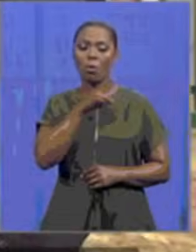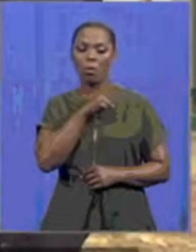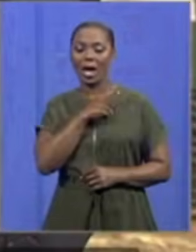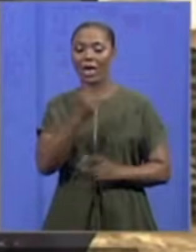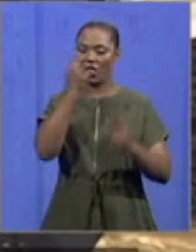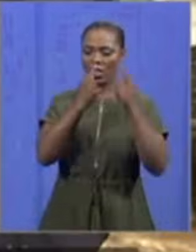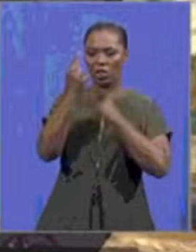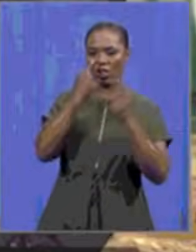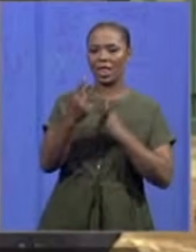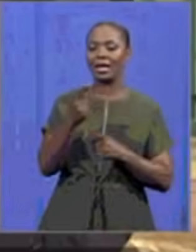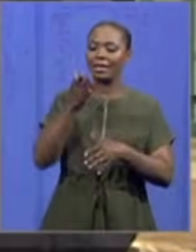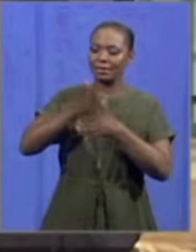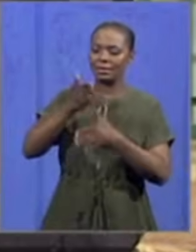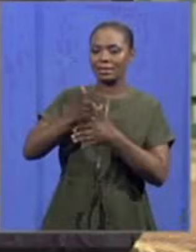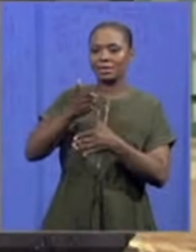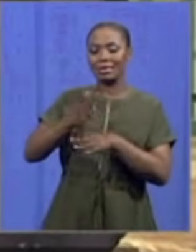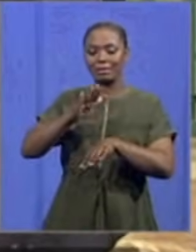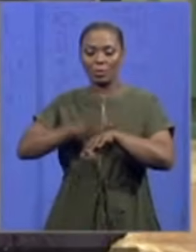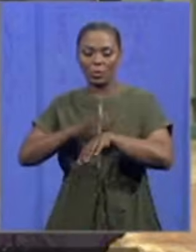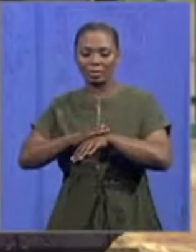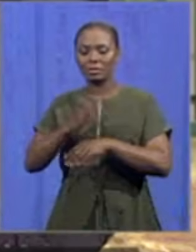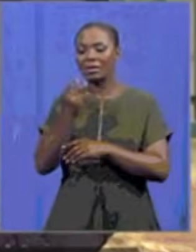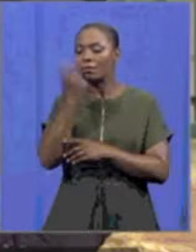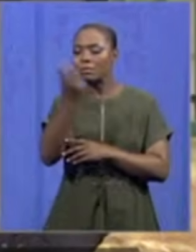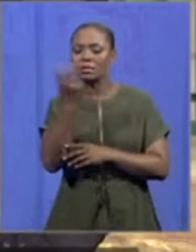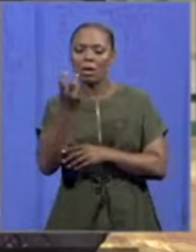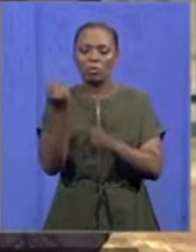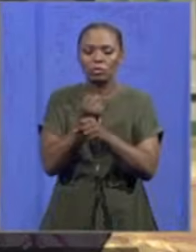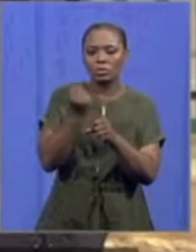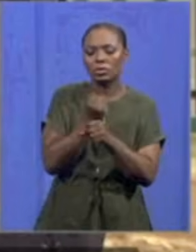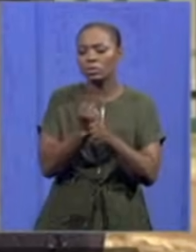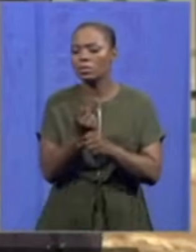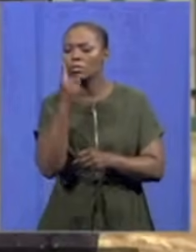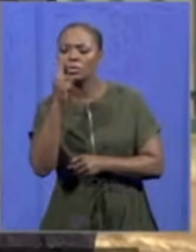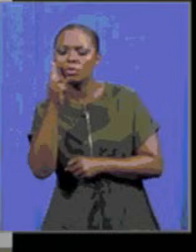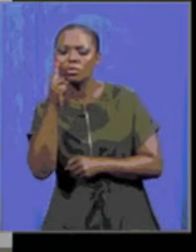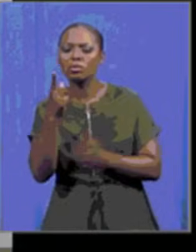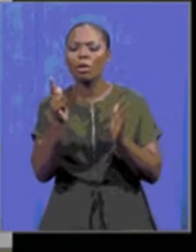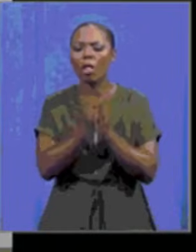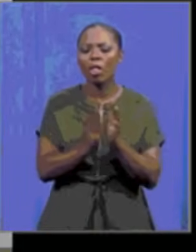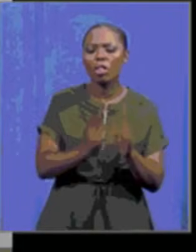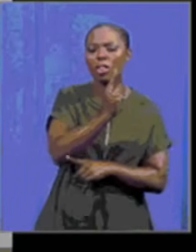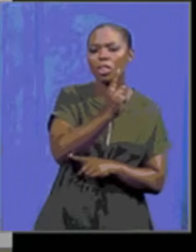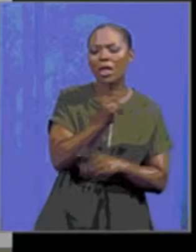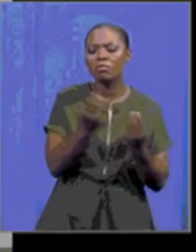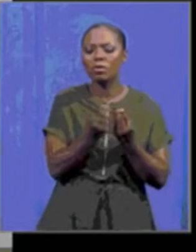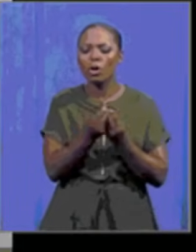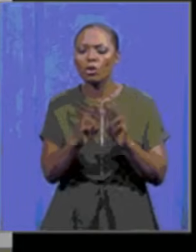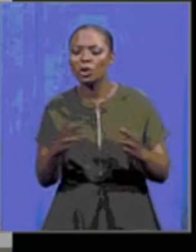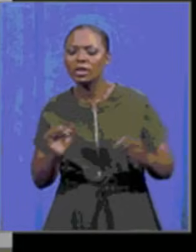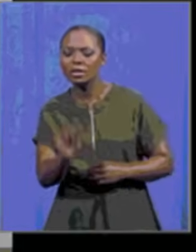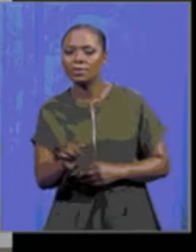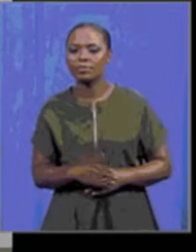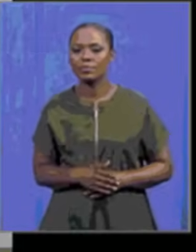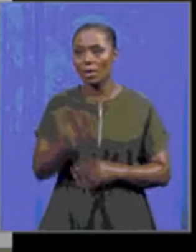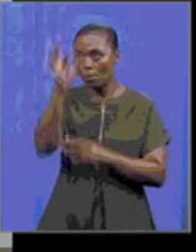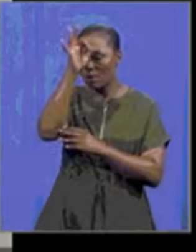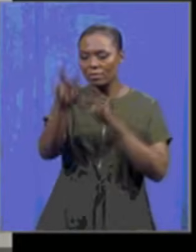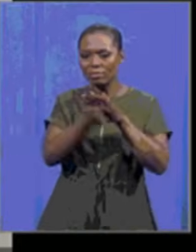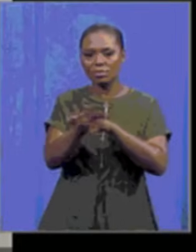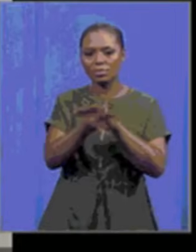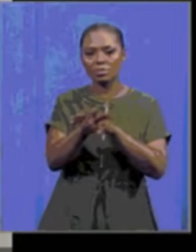tiro ya mapodisi ya Operation Shanela e lebane le dithoto tse di seng mo molaong. The SAPS management believes that the video is a form of